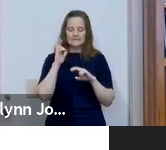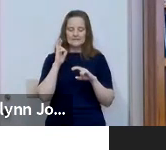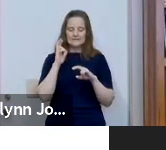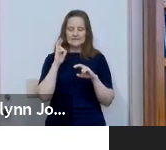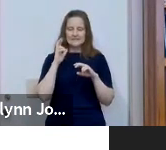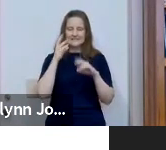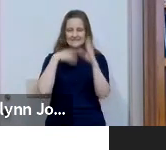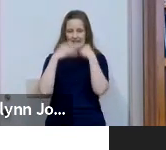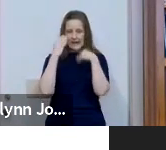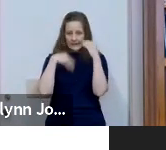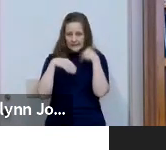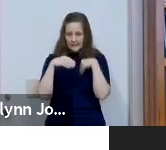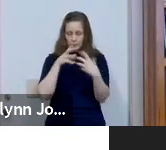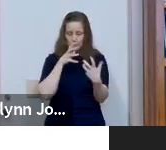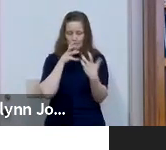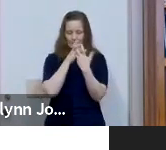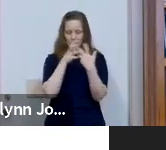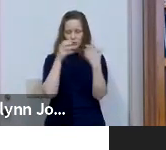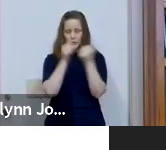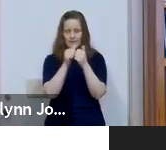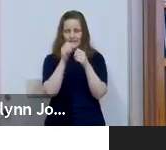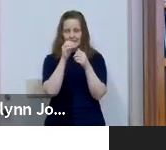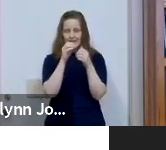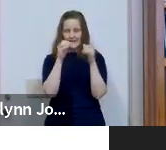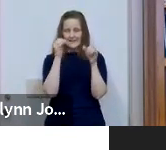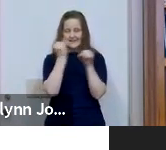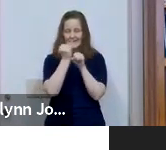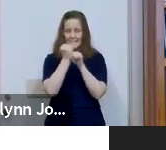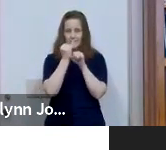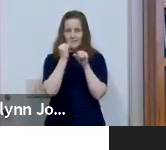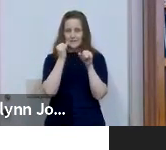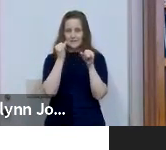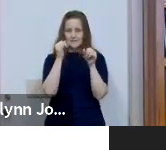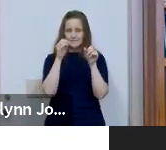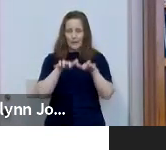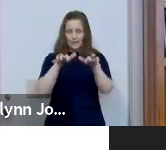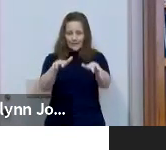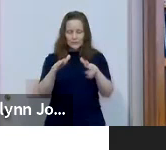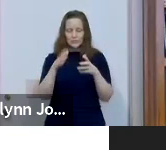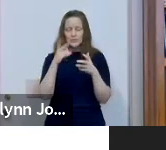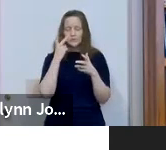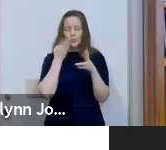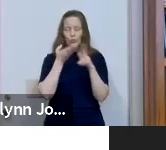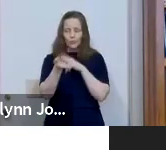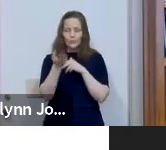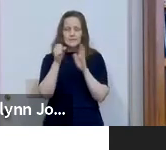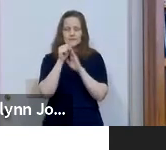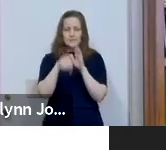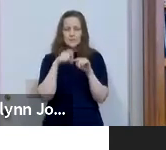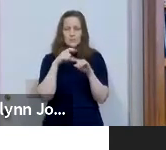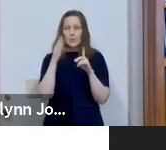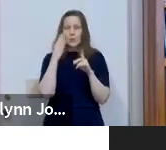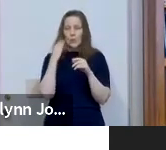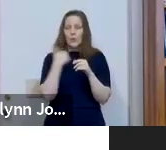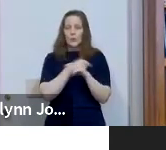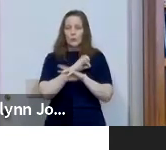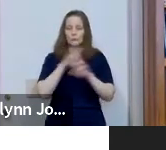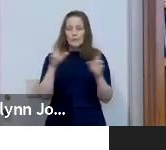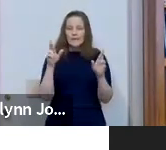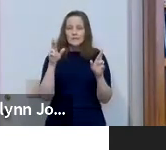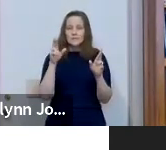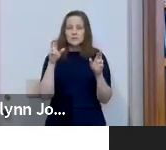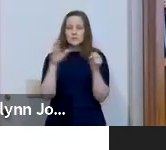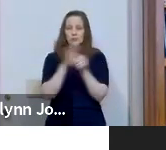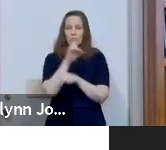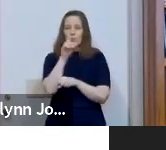to the expected campus population, and we'll scale up and scale down as we work our way through this semester. But know that we're prepared to go to 100% takeout